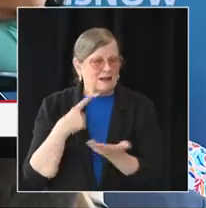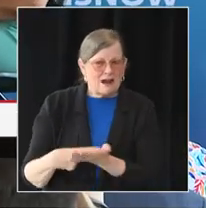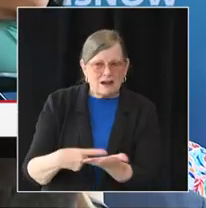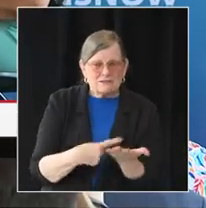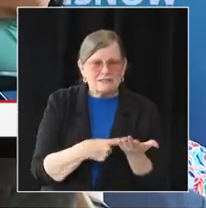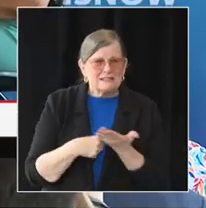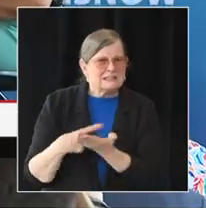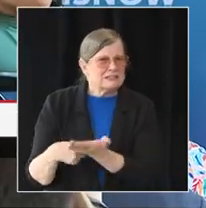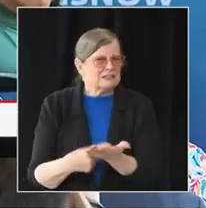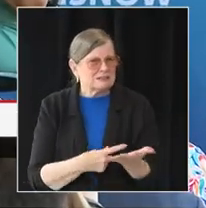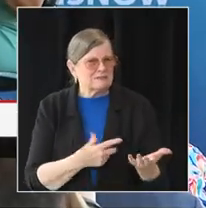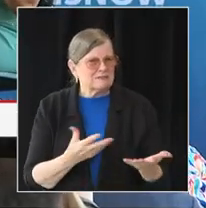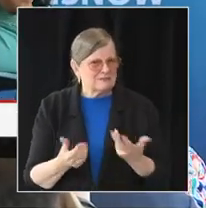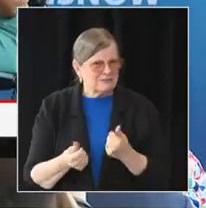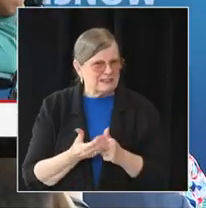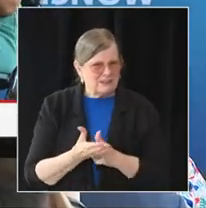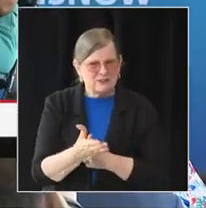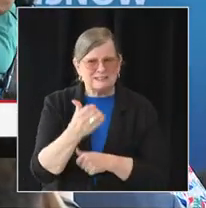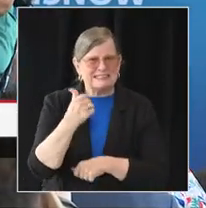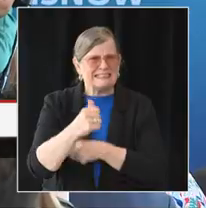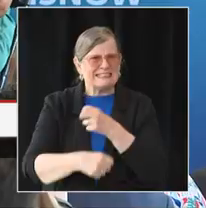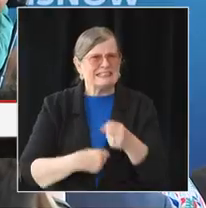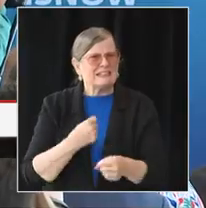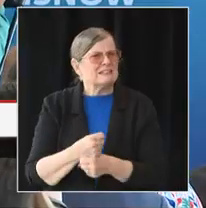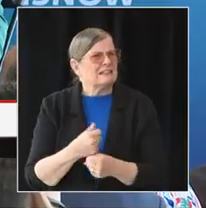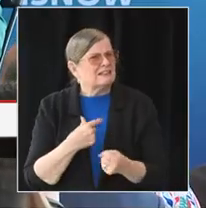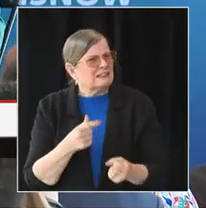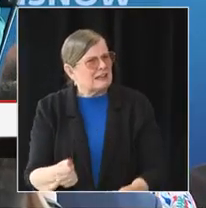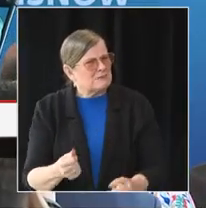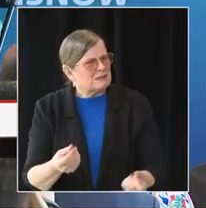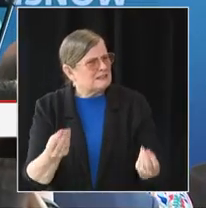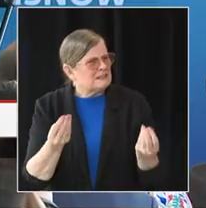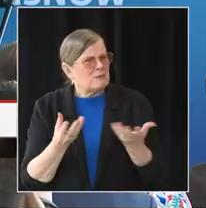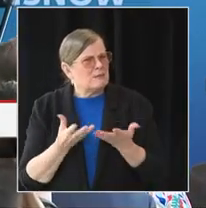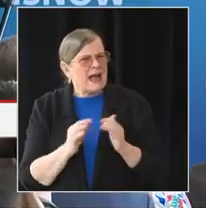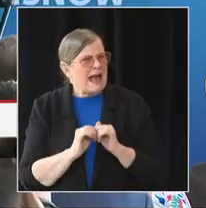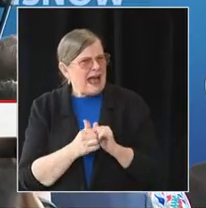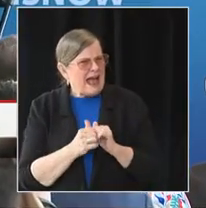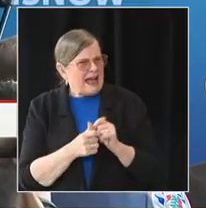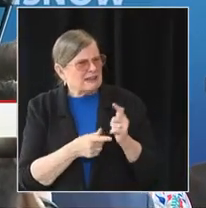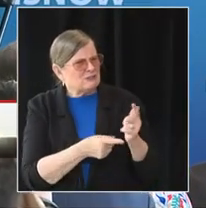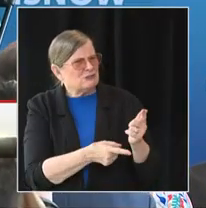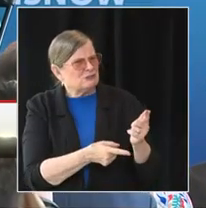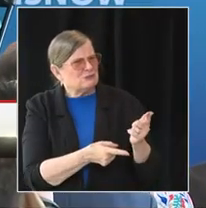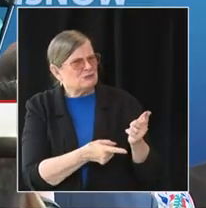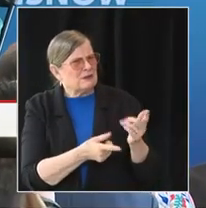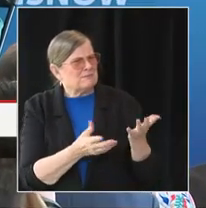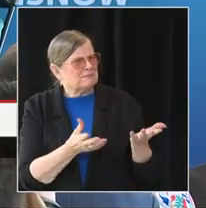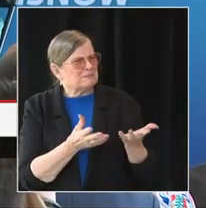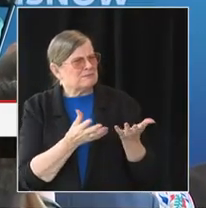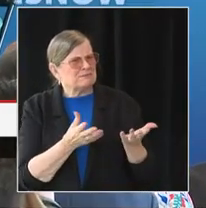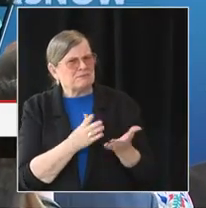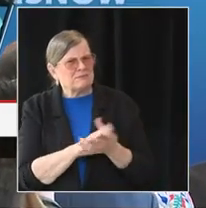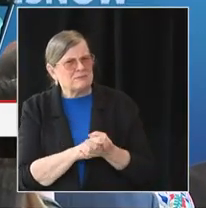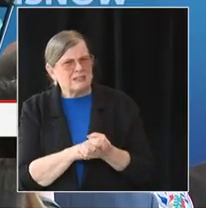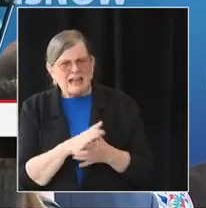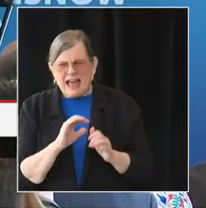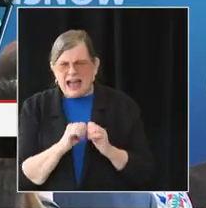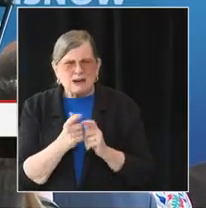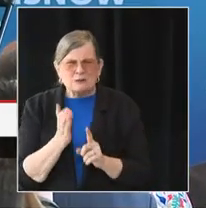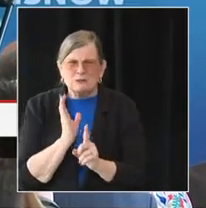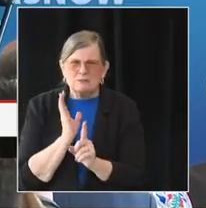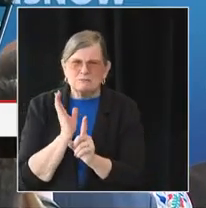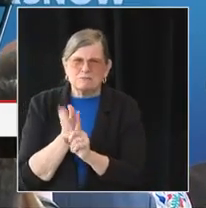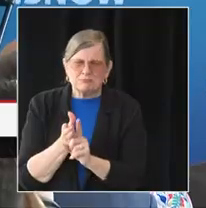years or so in the making. Can you share with us, what finally got to the deal? How did you manage to